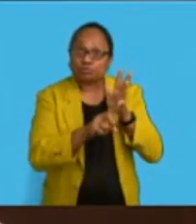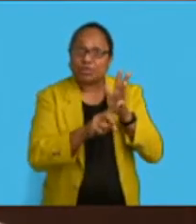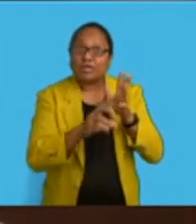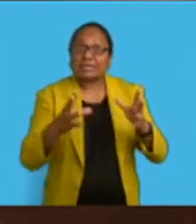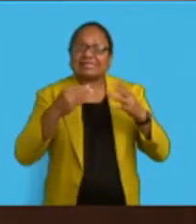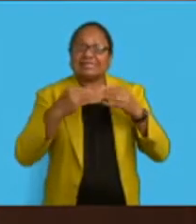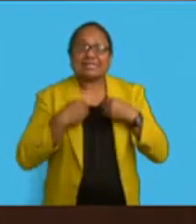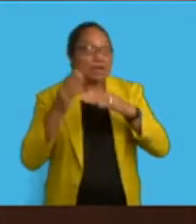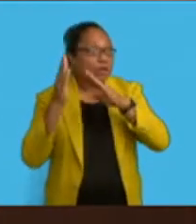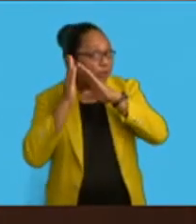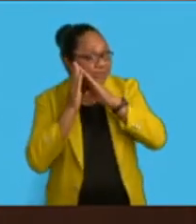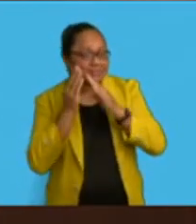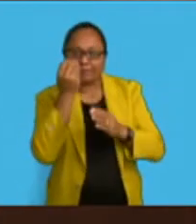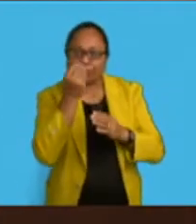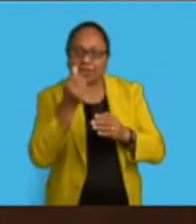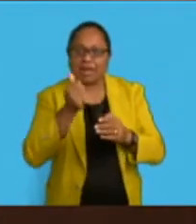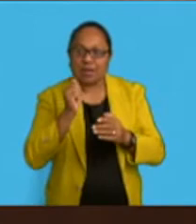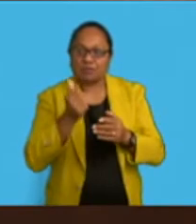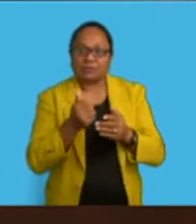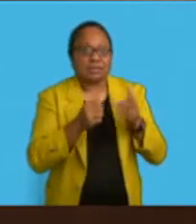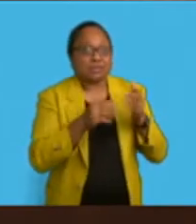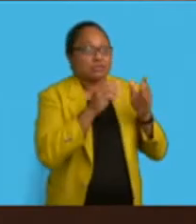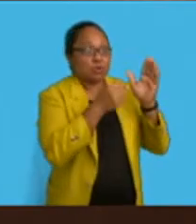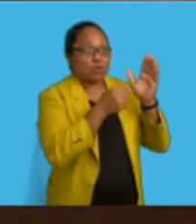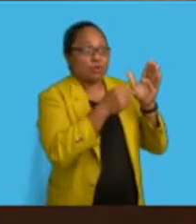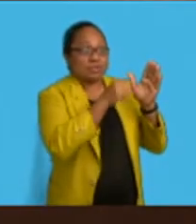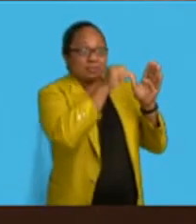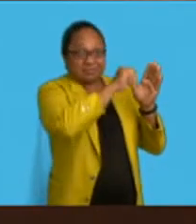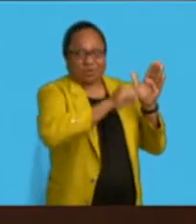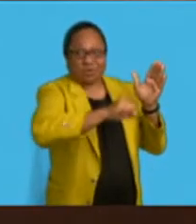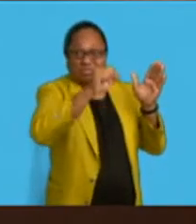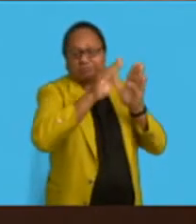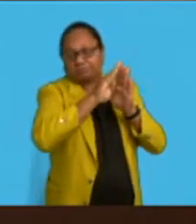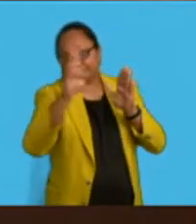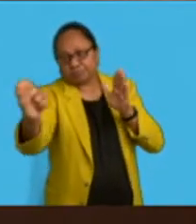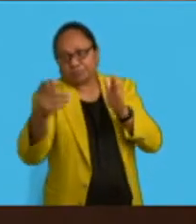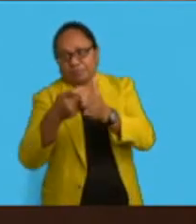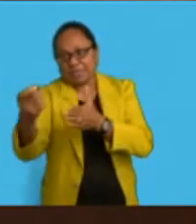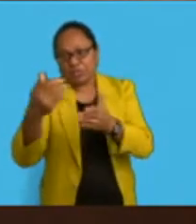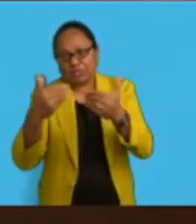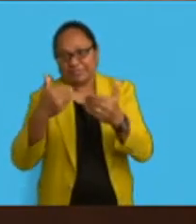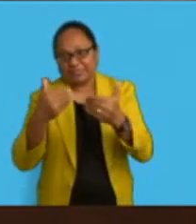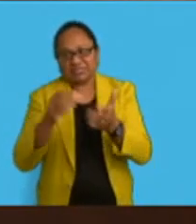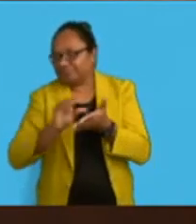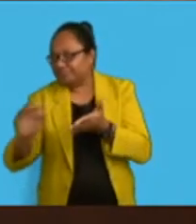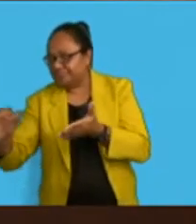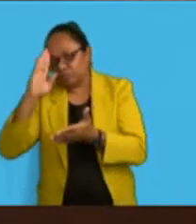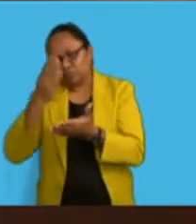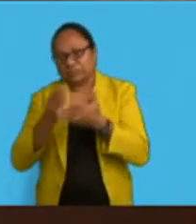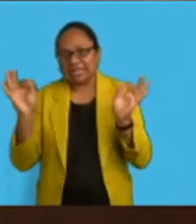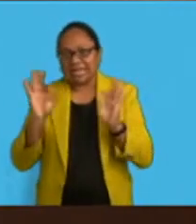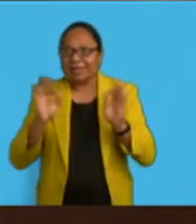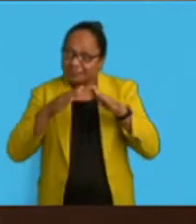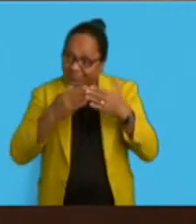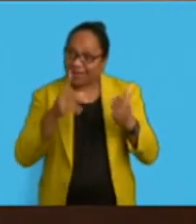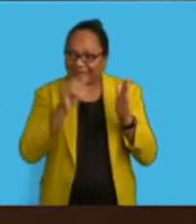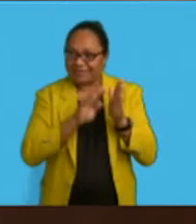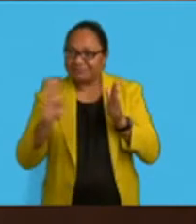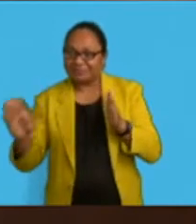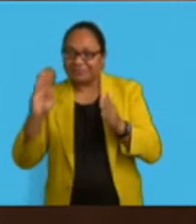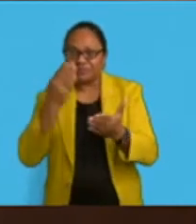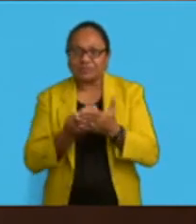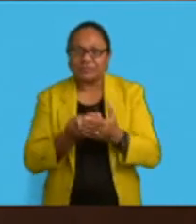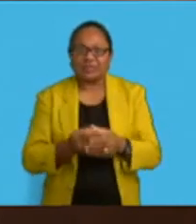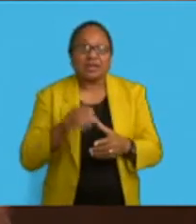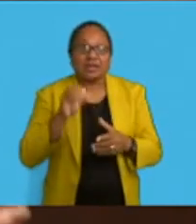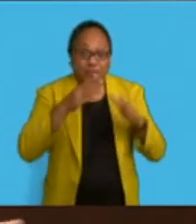the accommodation and meal allowance directly from the TSLB for students living on campus. Moving forward, Madam Speaker, the cost of accommodation will be